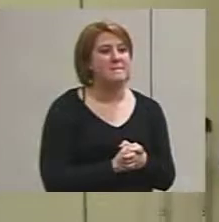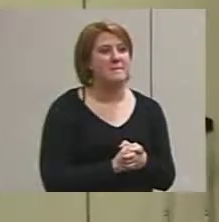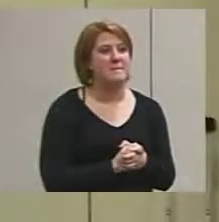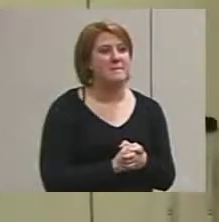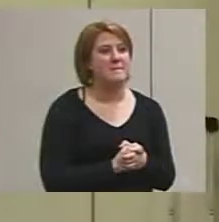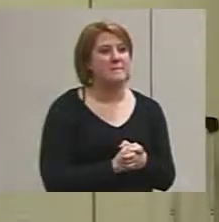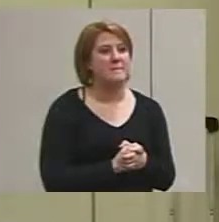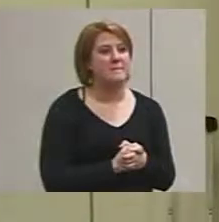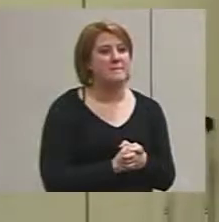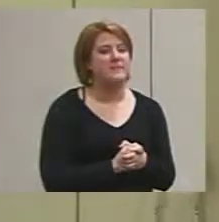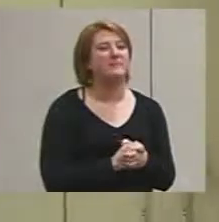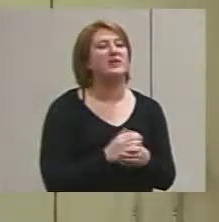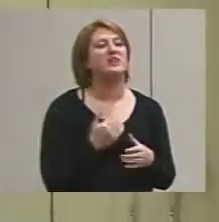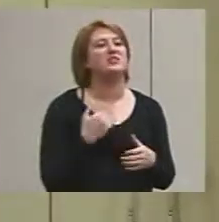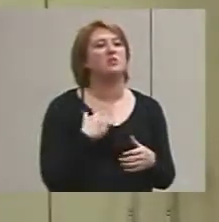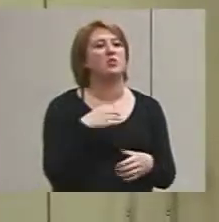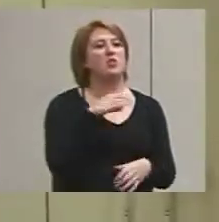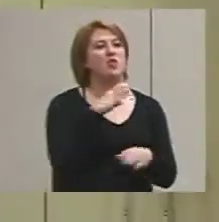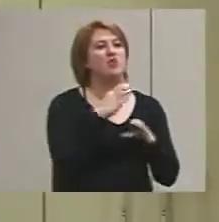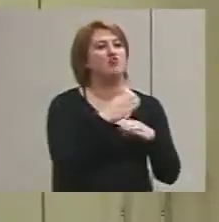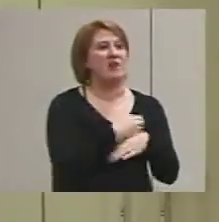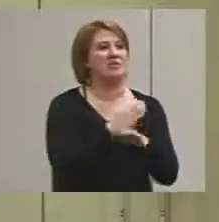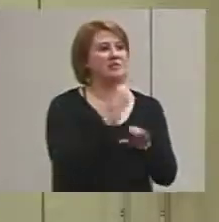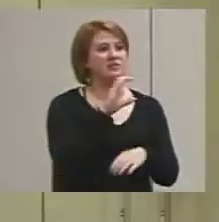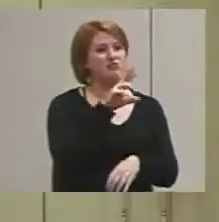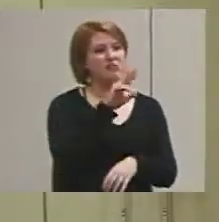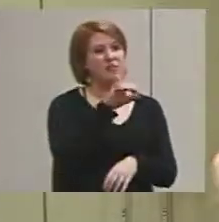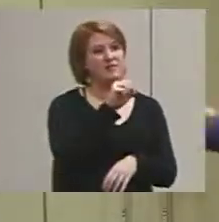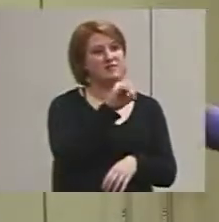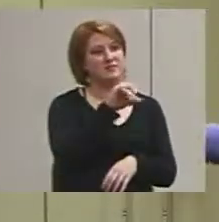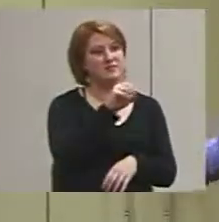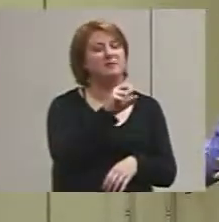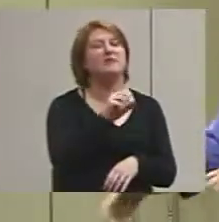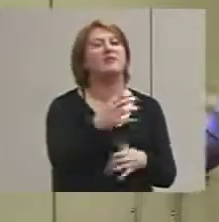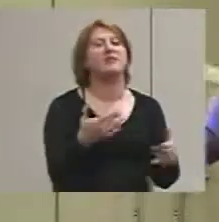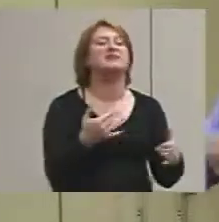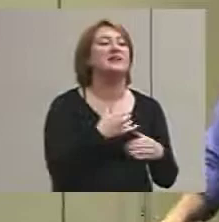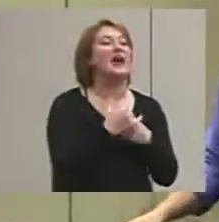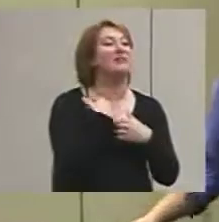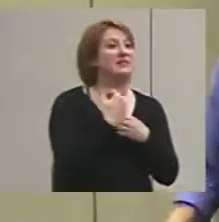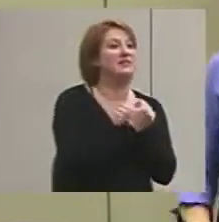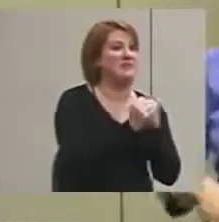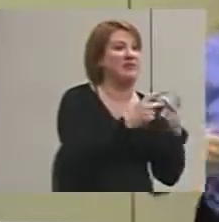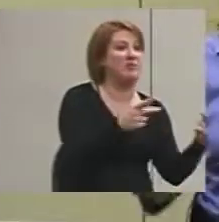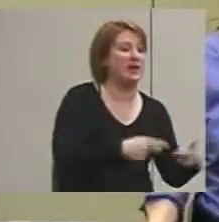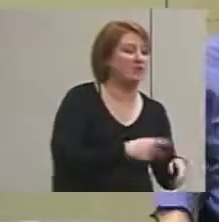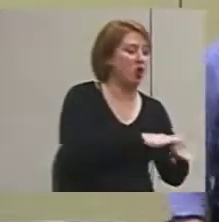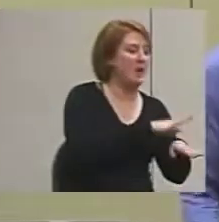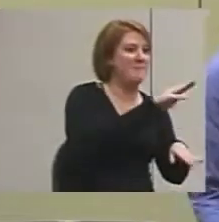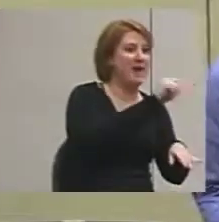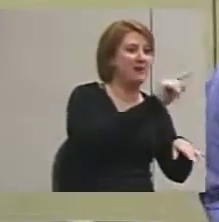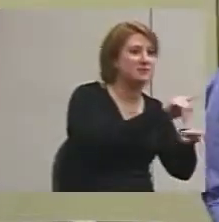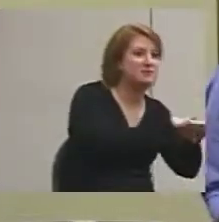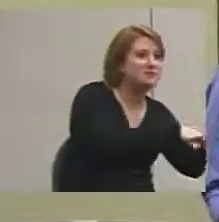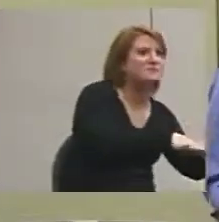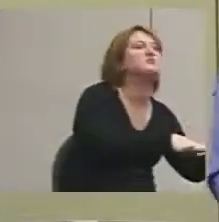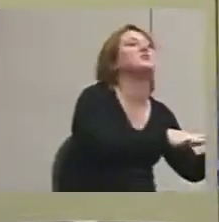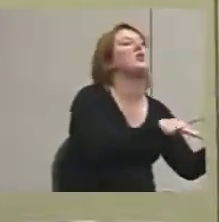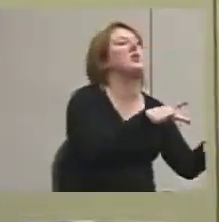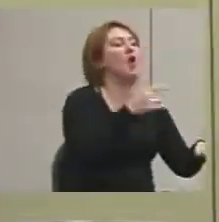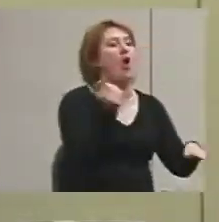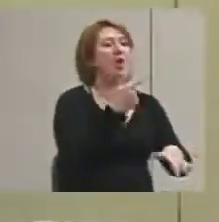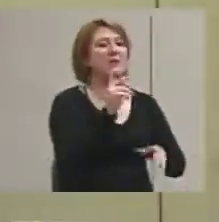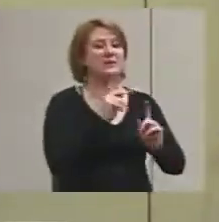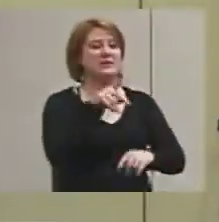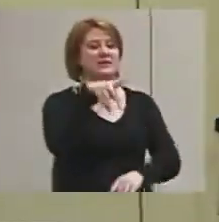we also have some crisis prevention stuff that we have in place, that when he's unsafe, there's a safe place in the room with a mat, and all the people are CPI certified,